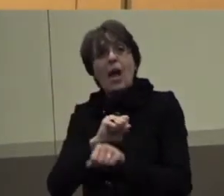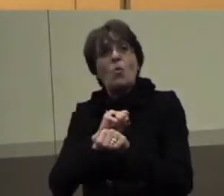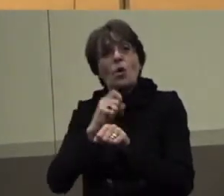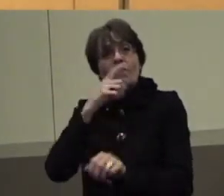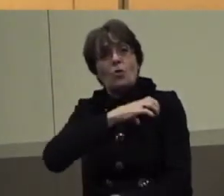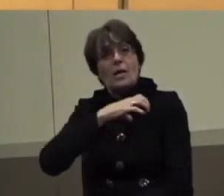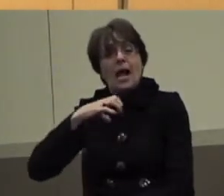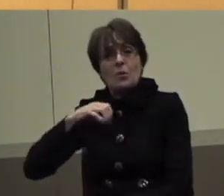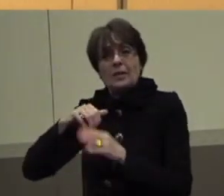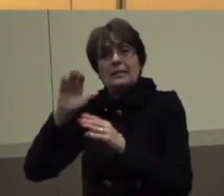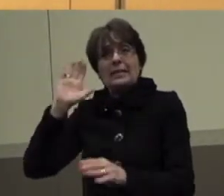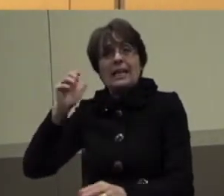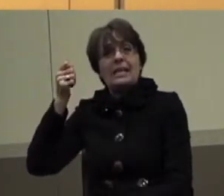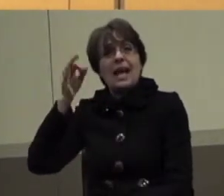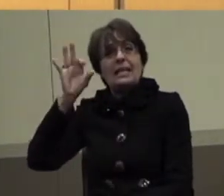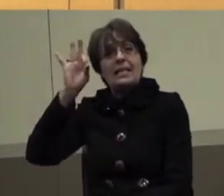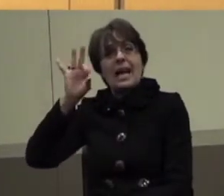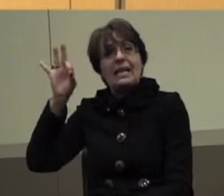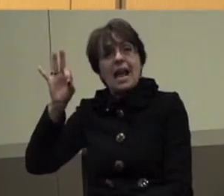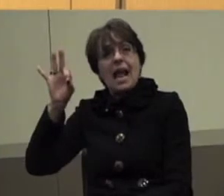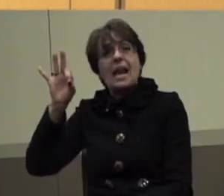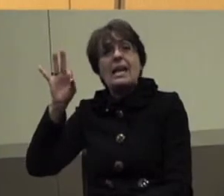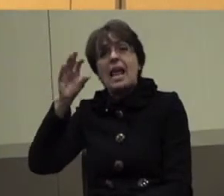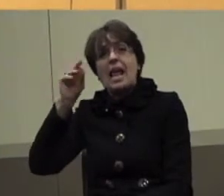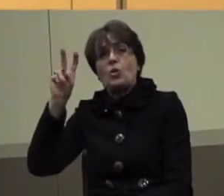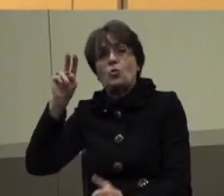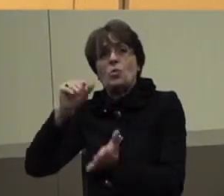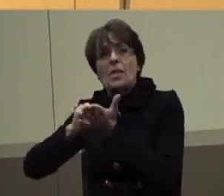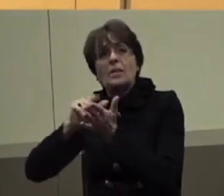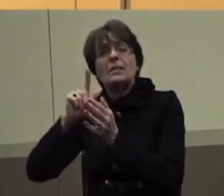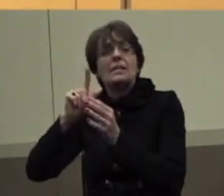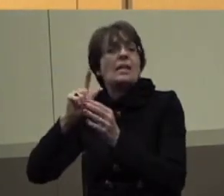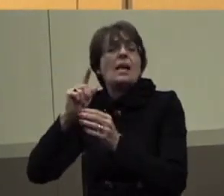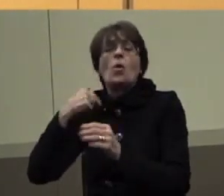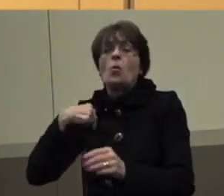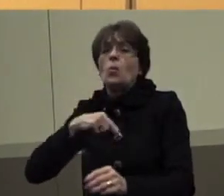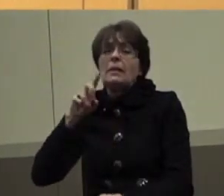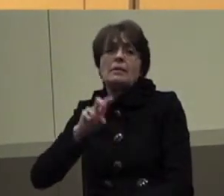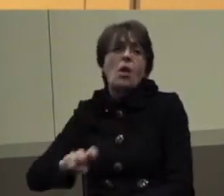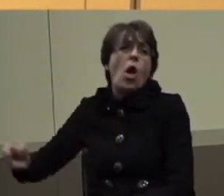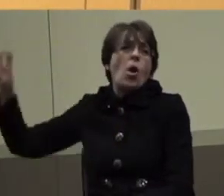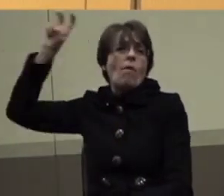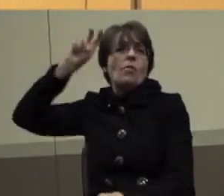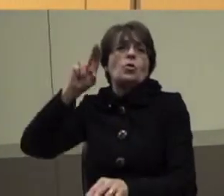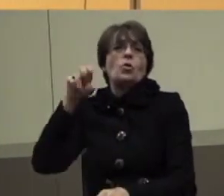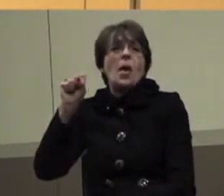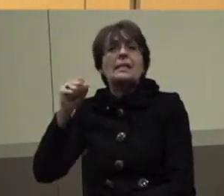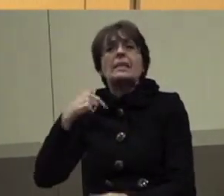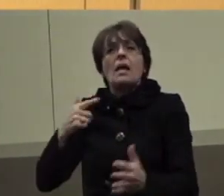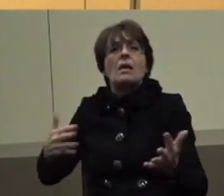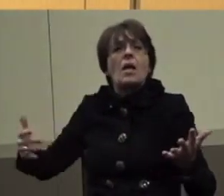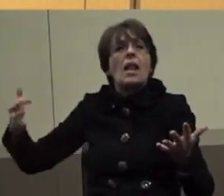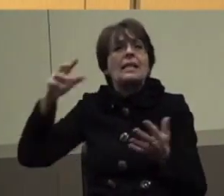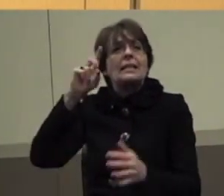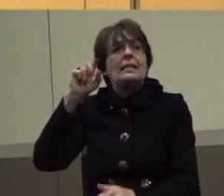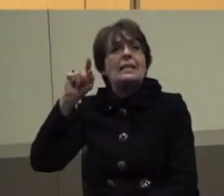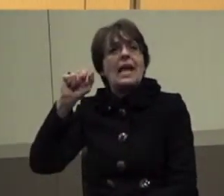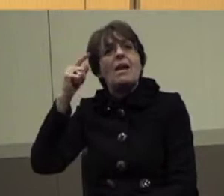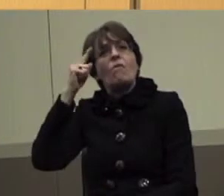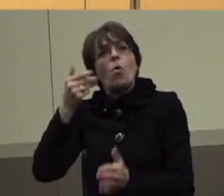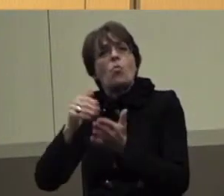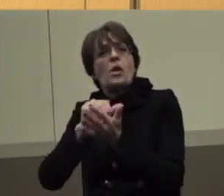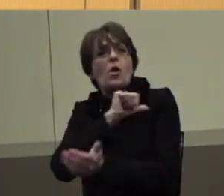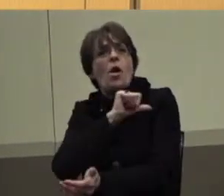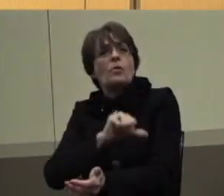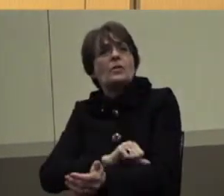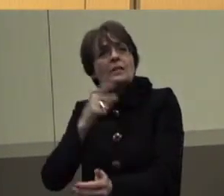in 1999 and 2000. They sent us all over the United States. What we were doing was collecting data for the reauthorization of the